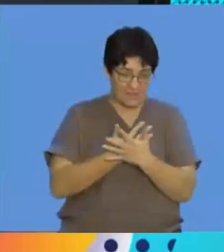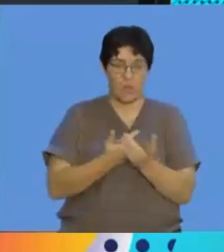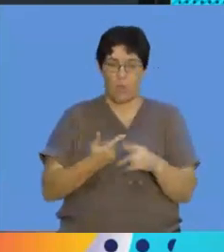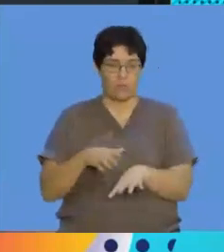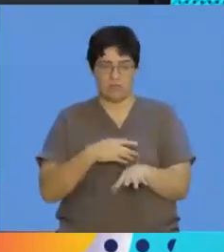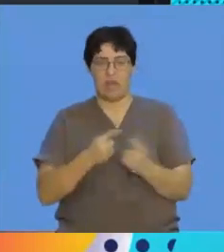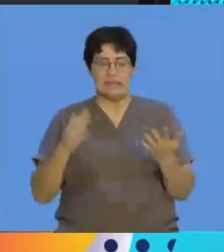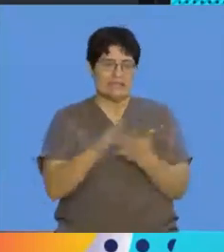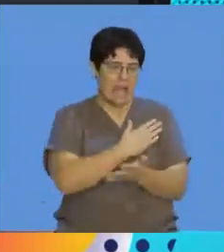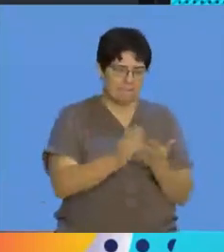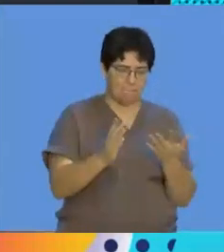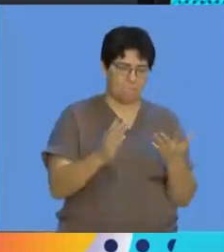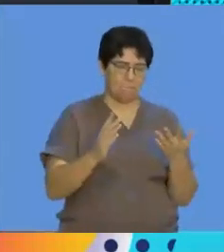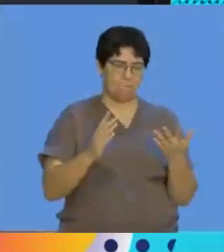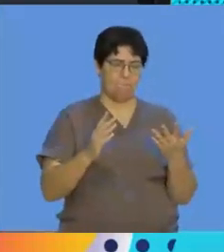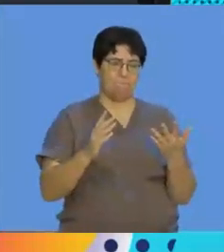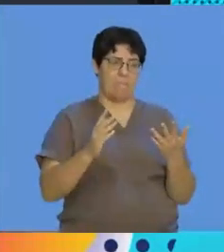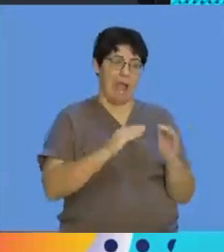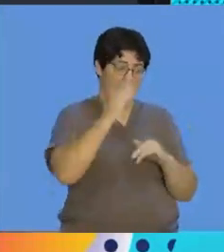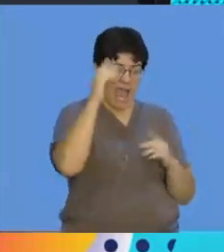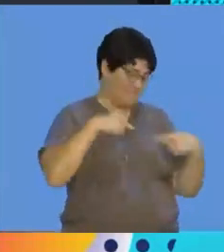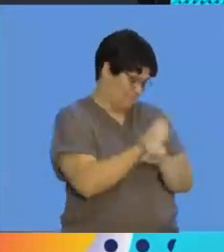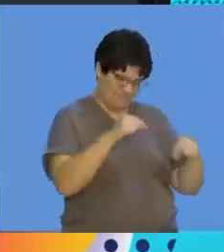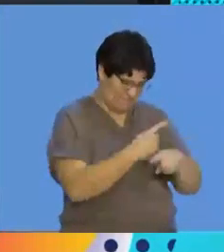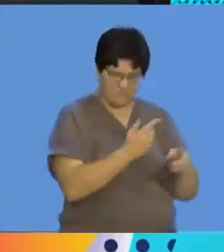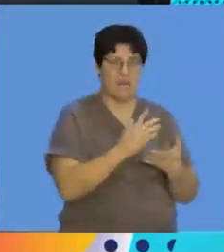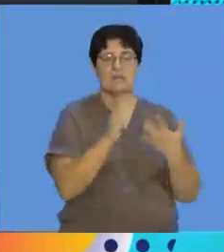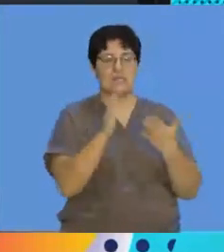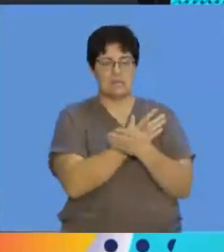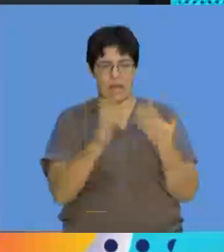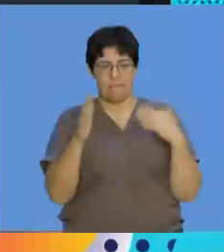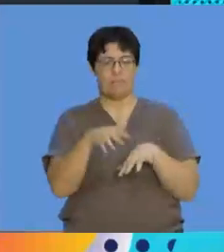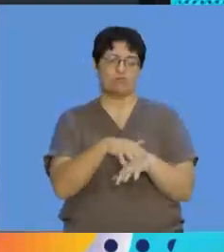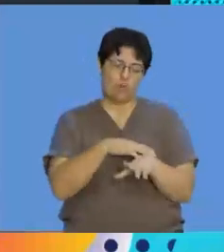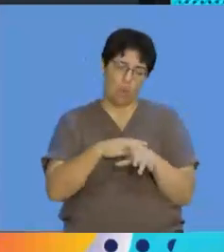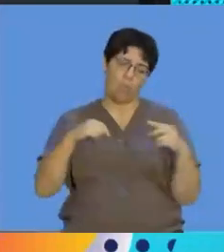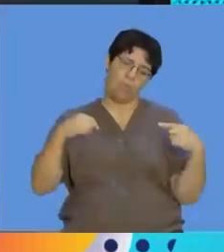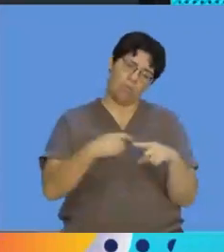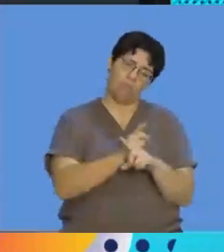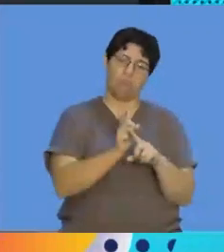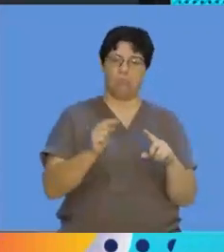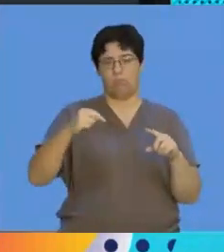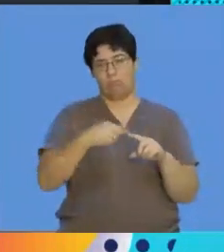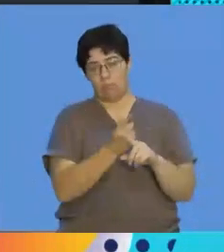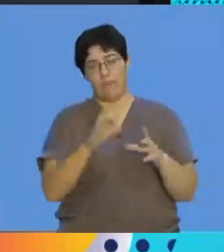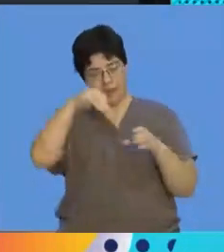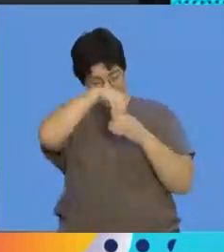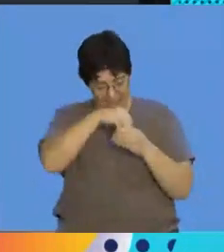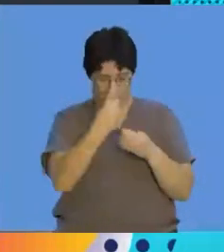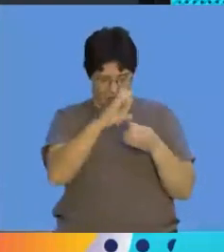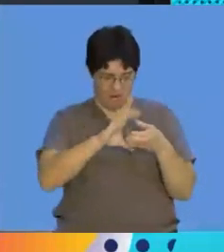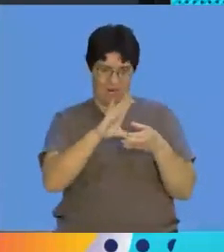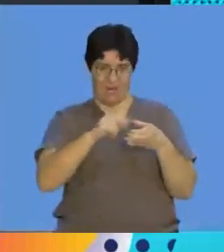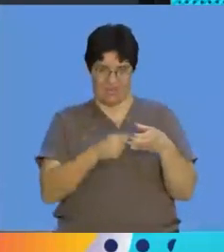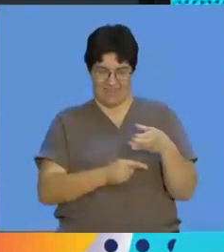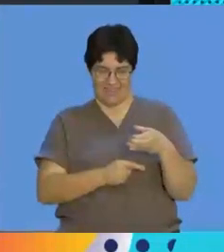Some have got high kinetic energy, some have got relatively low kinetic energy. But as a result, we are